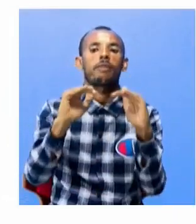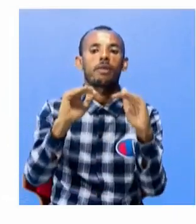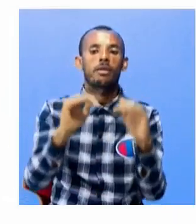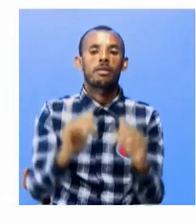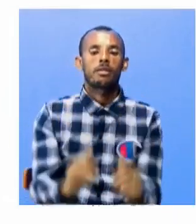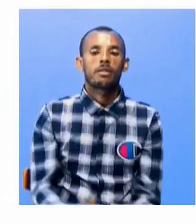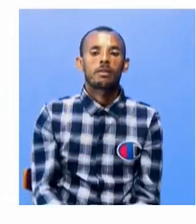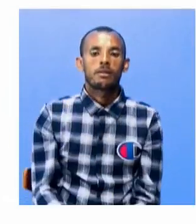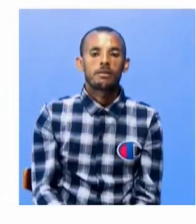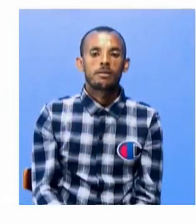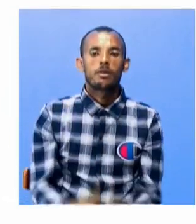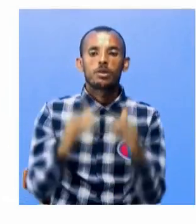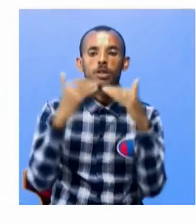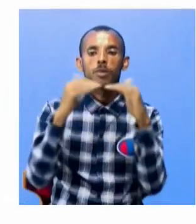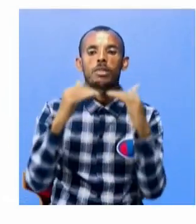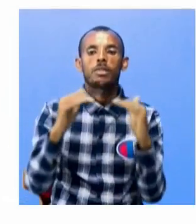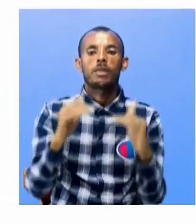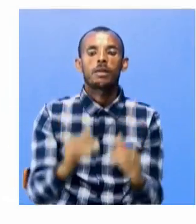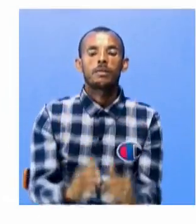Original quantity